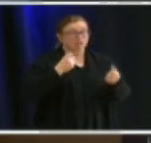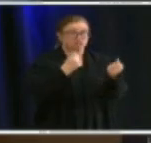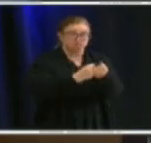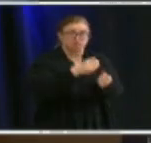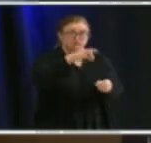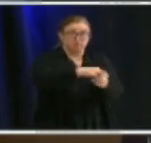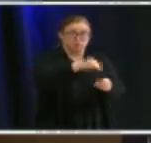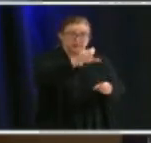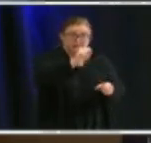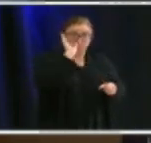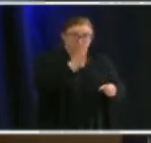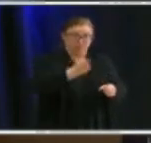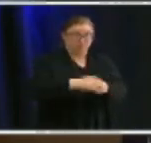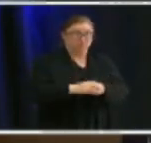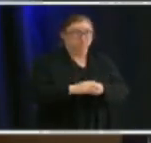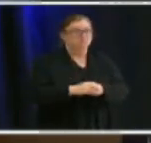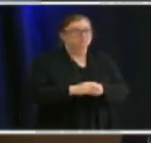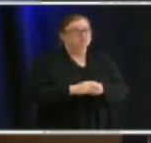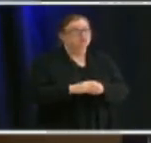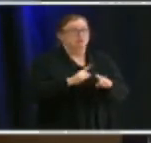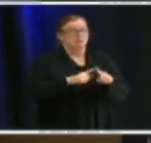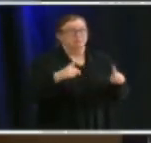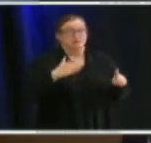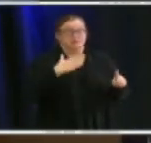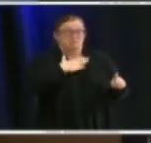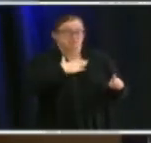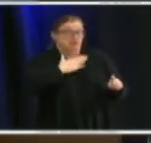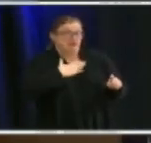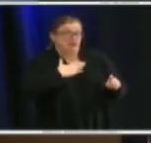I do want my constituents and others to